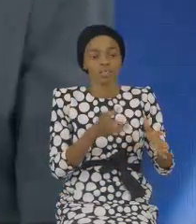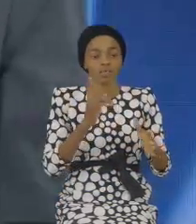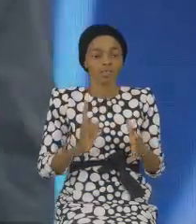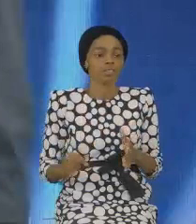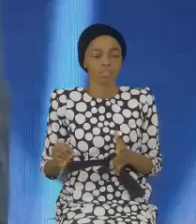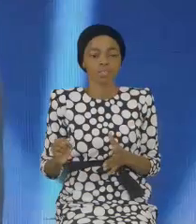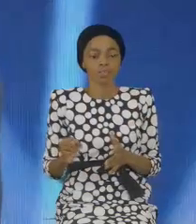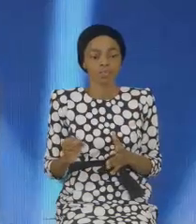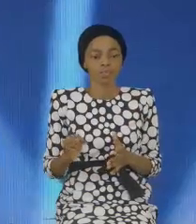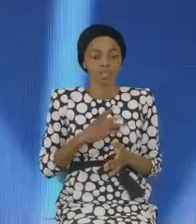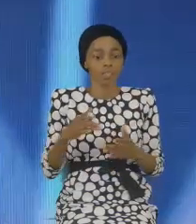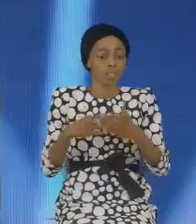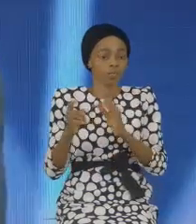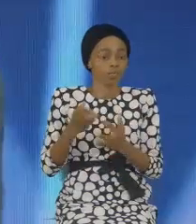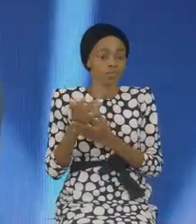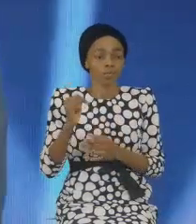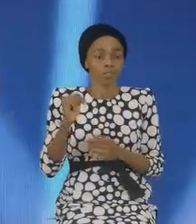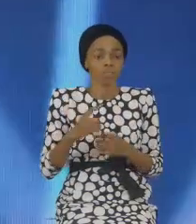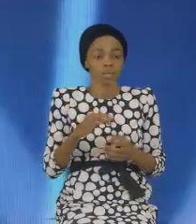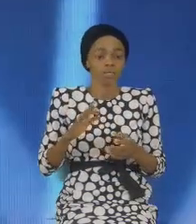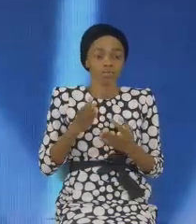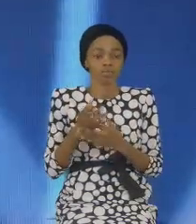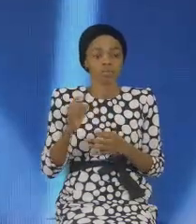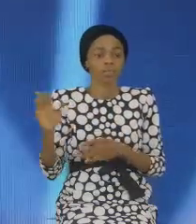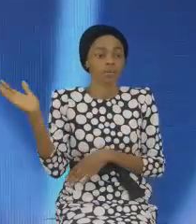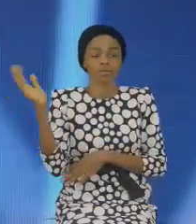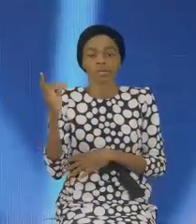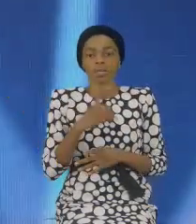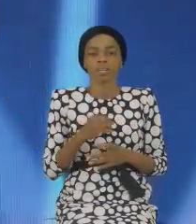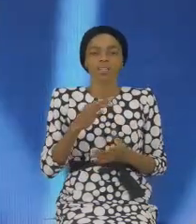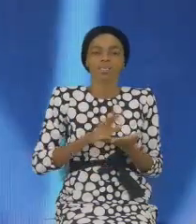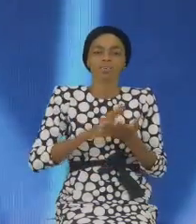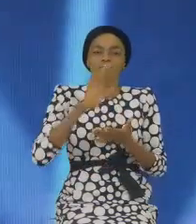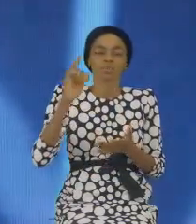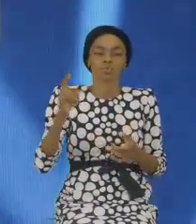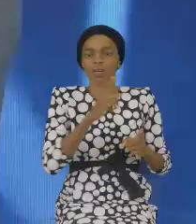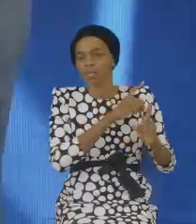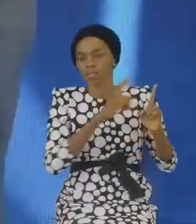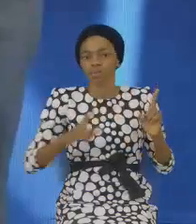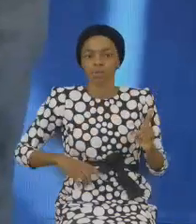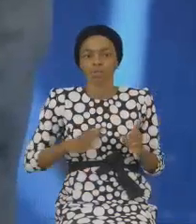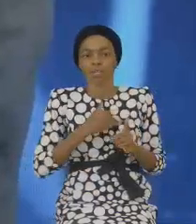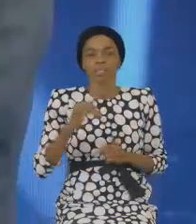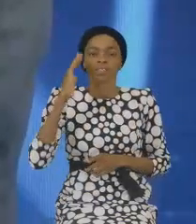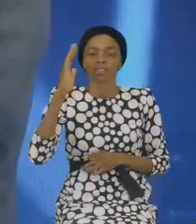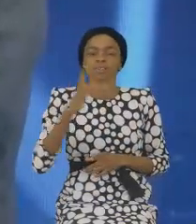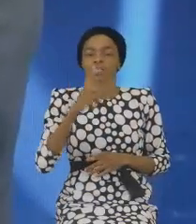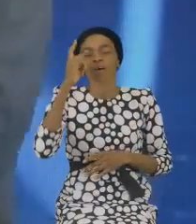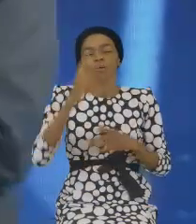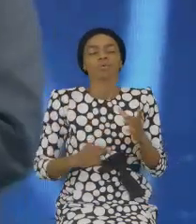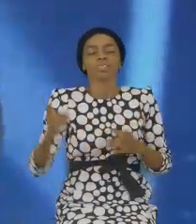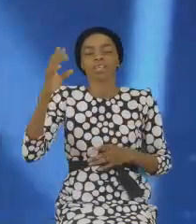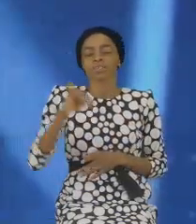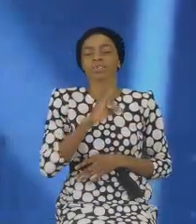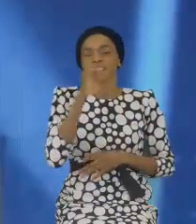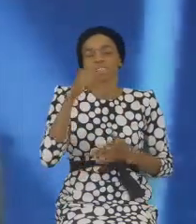sang, that's good. They glorified God, that's good. They testified, that's good. They said, what a God is this? It's a mighty